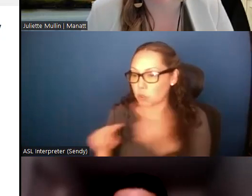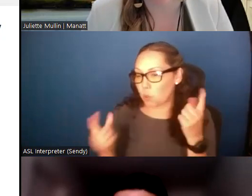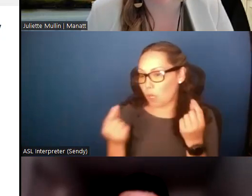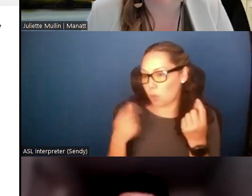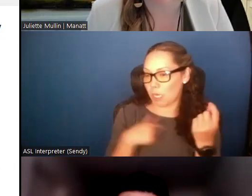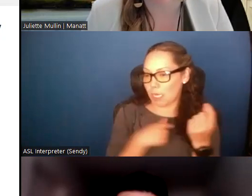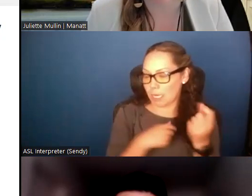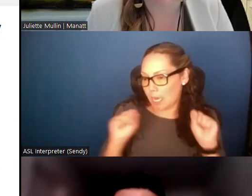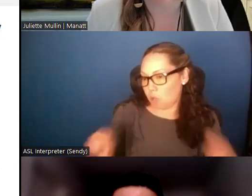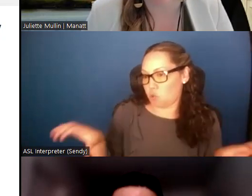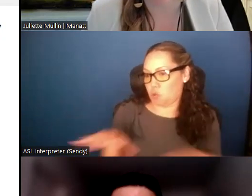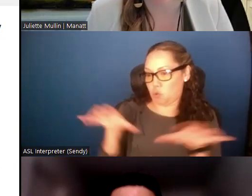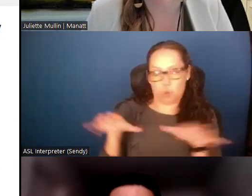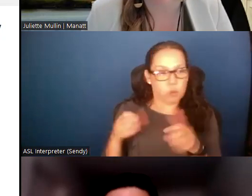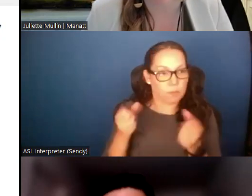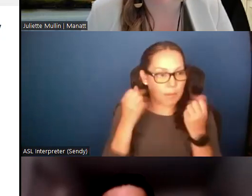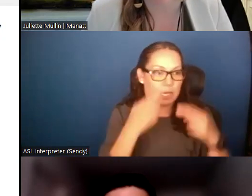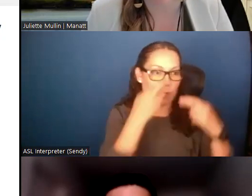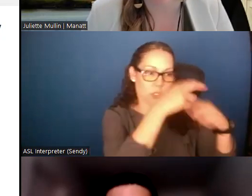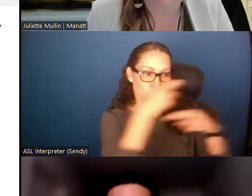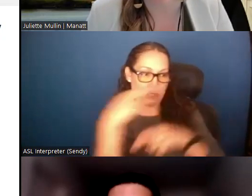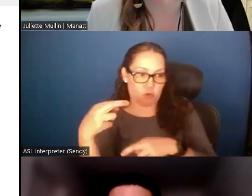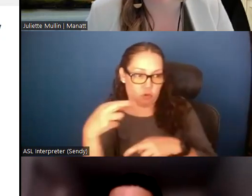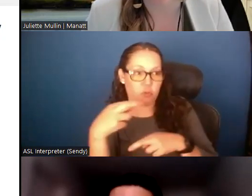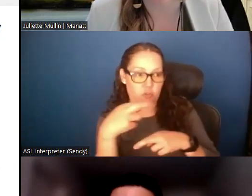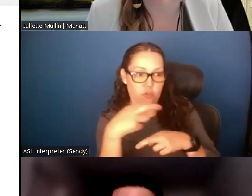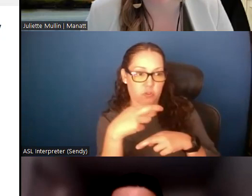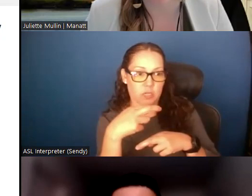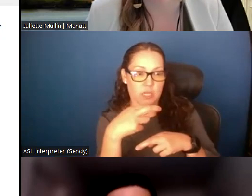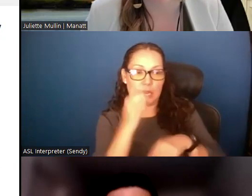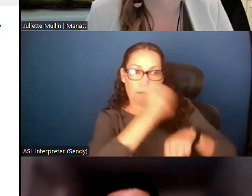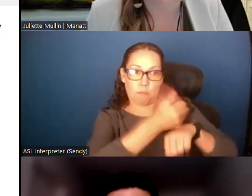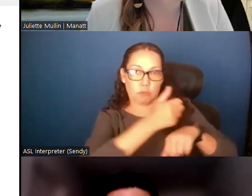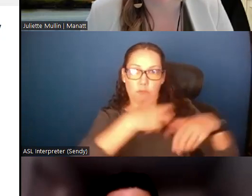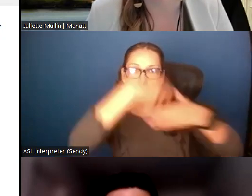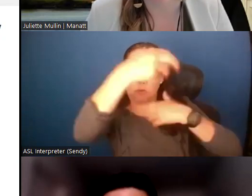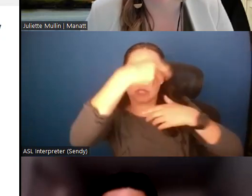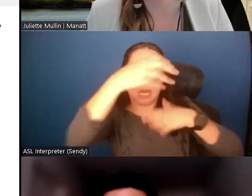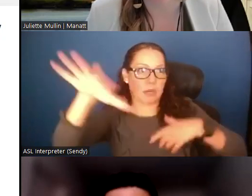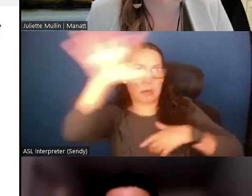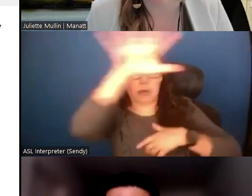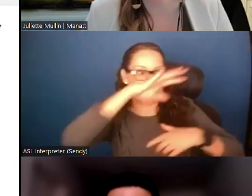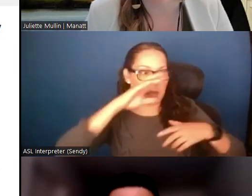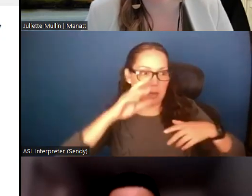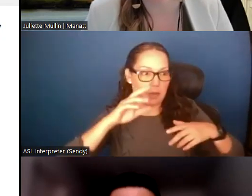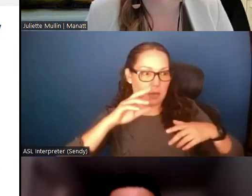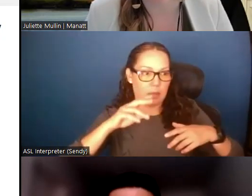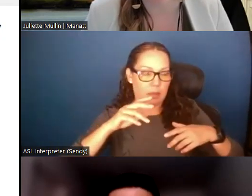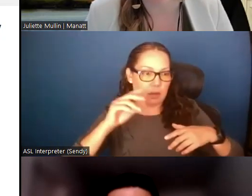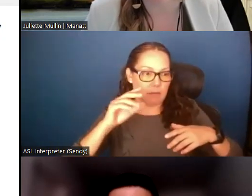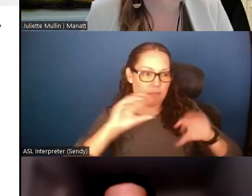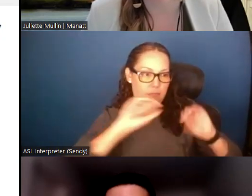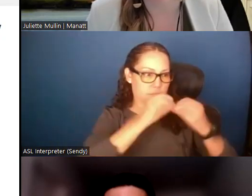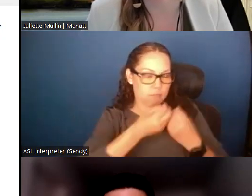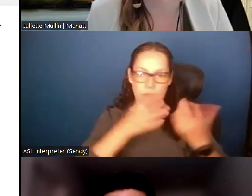a lot of these restrictions were initially imposed by outside forces, and it wasn't necessarily what the facility was used to doing or wanting to